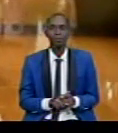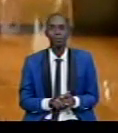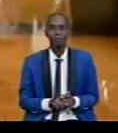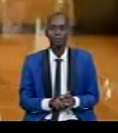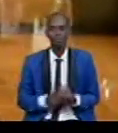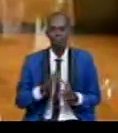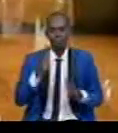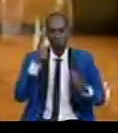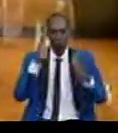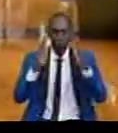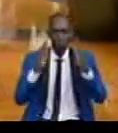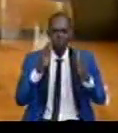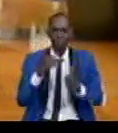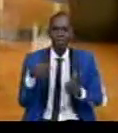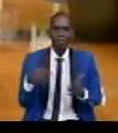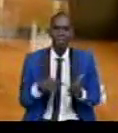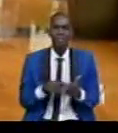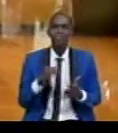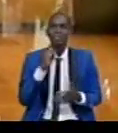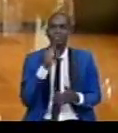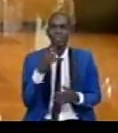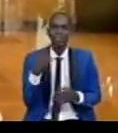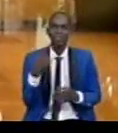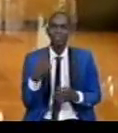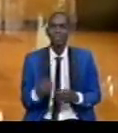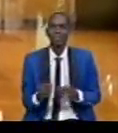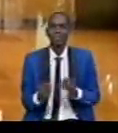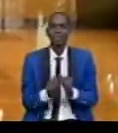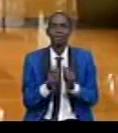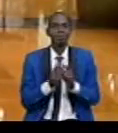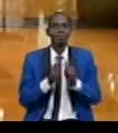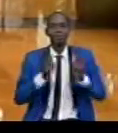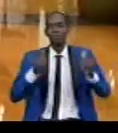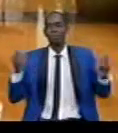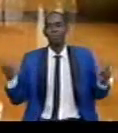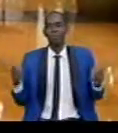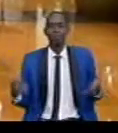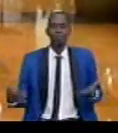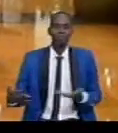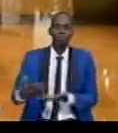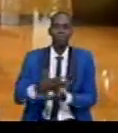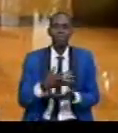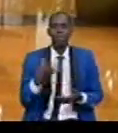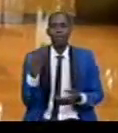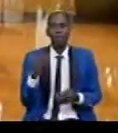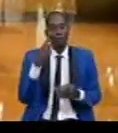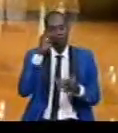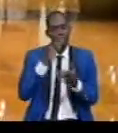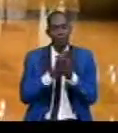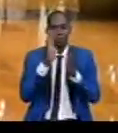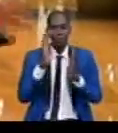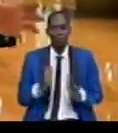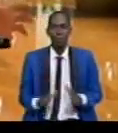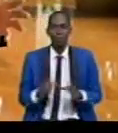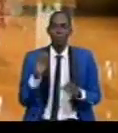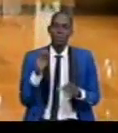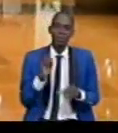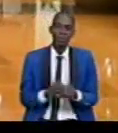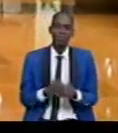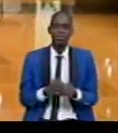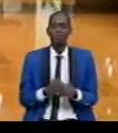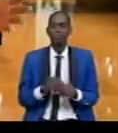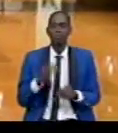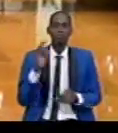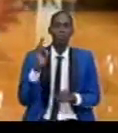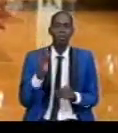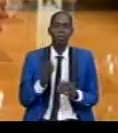Hello, this is the NRB, the largest gathering of believers involved in ministration